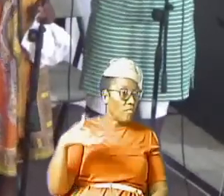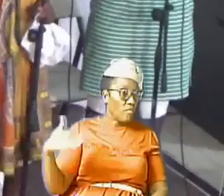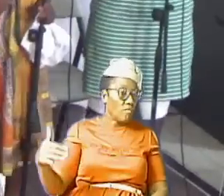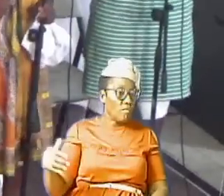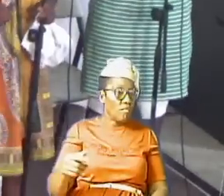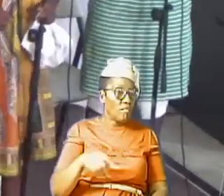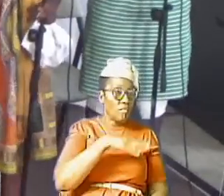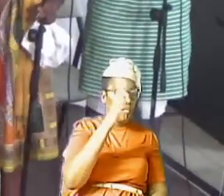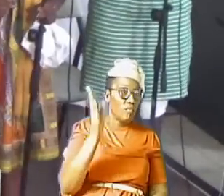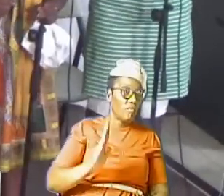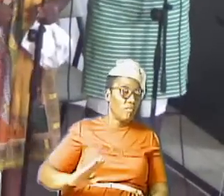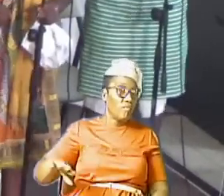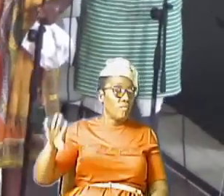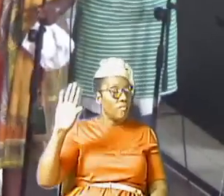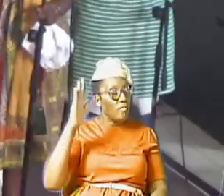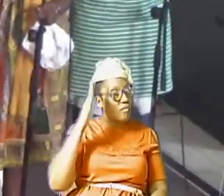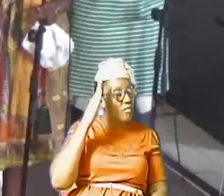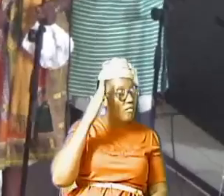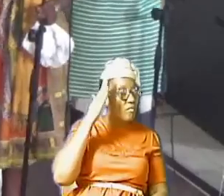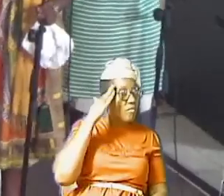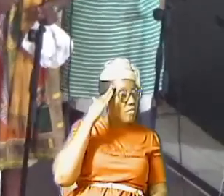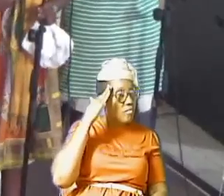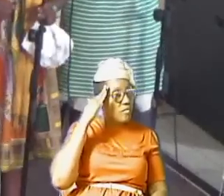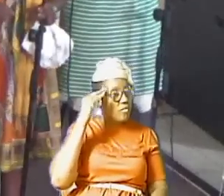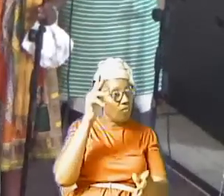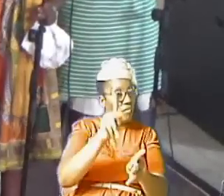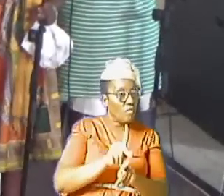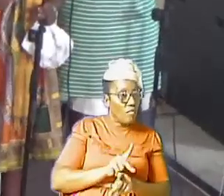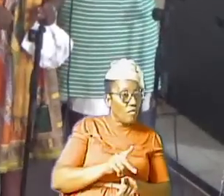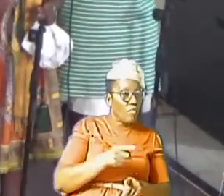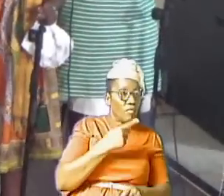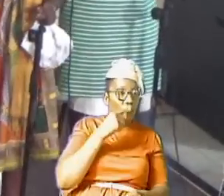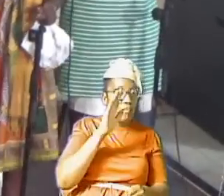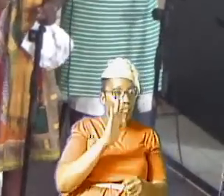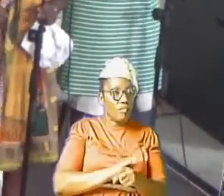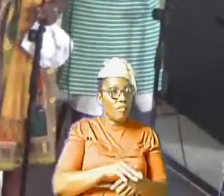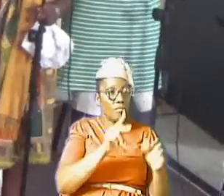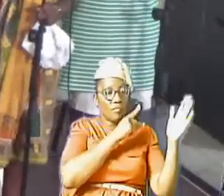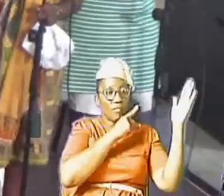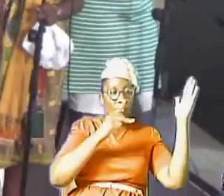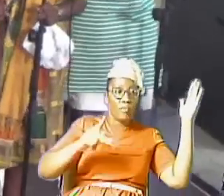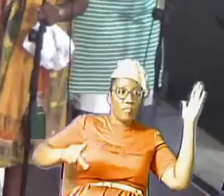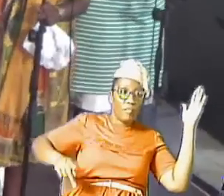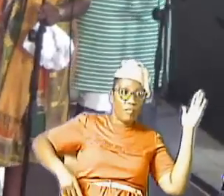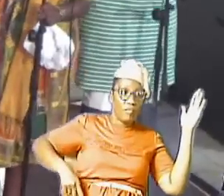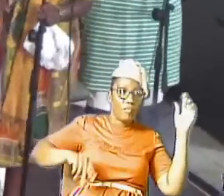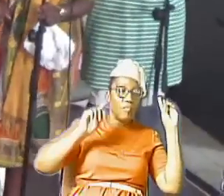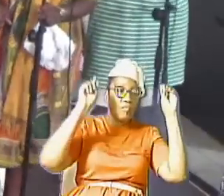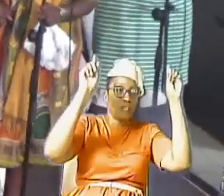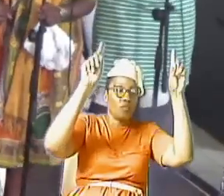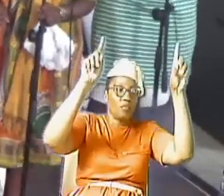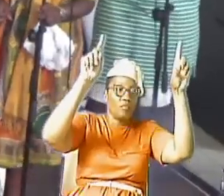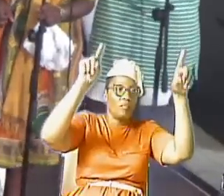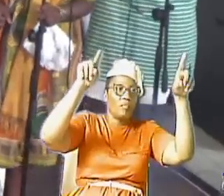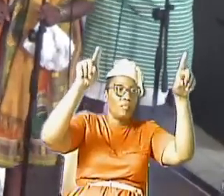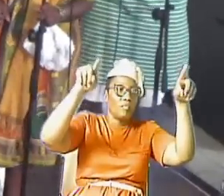understand things that I never knew. Keeping my promise to the Lord,